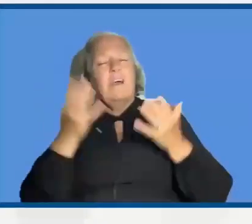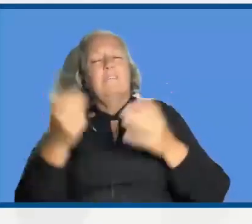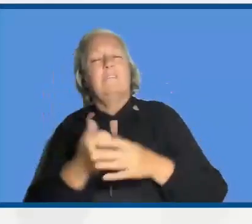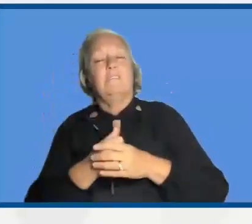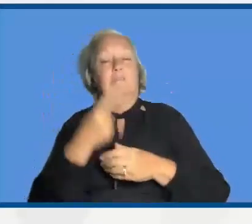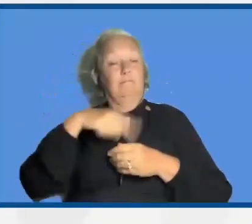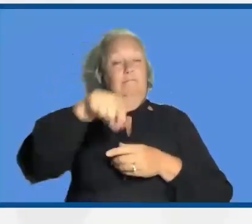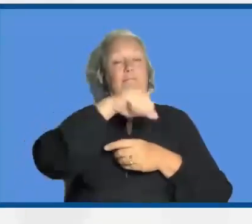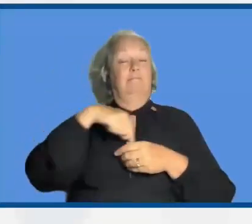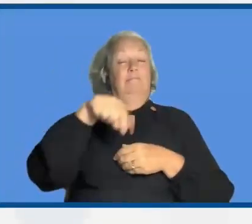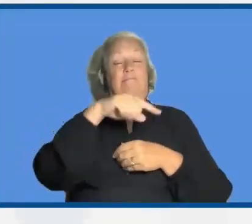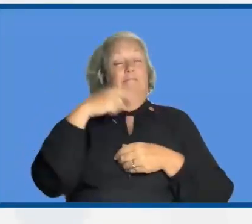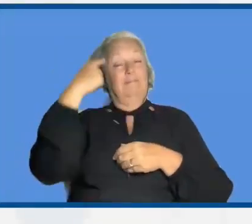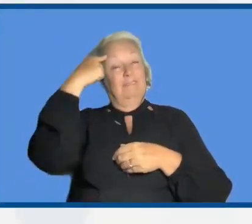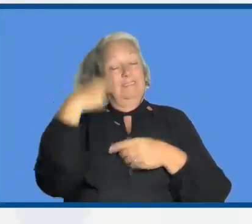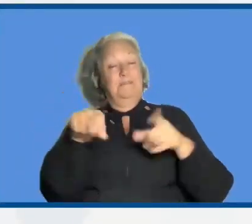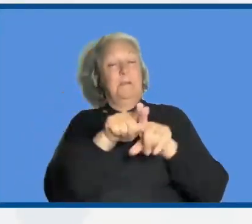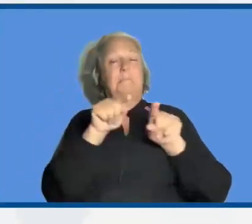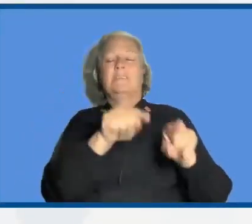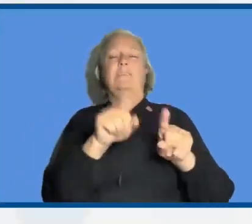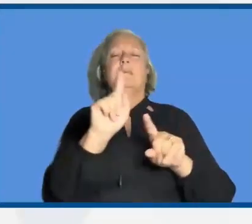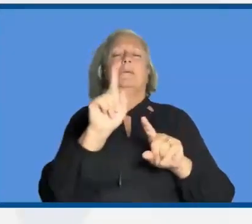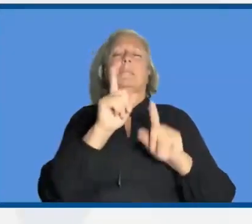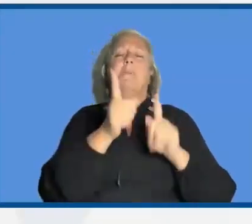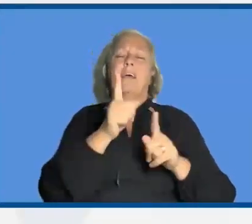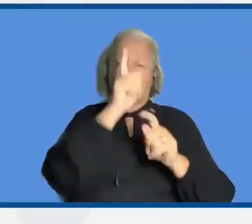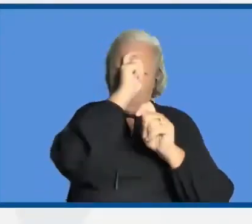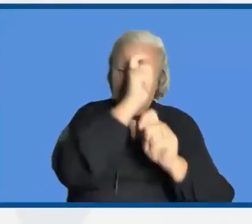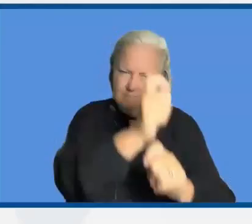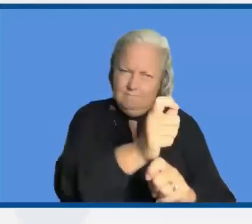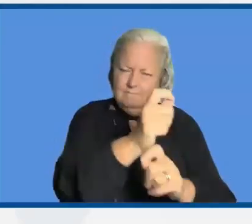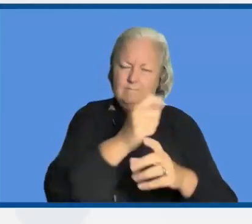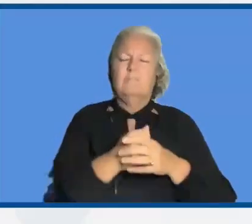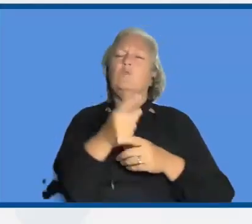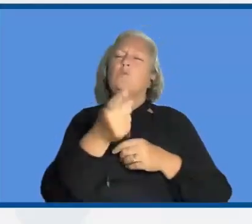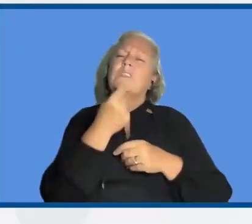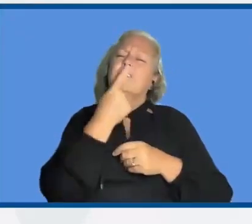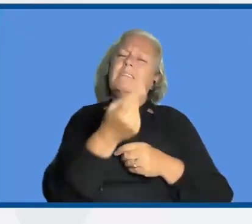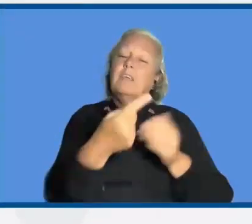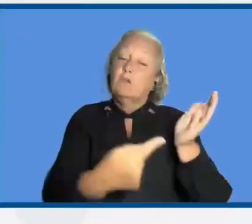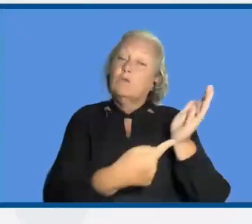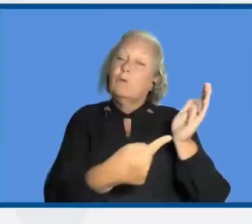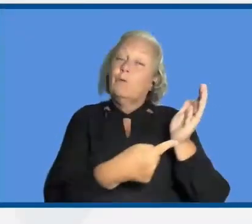in the same manner. We need to respect that. When you spoke about technology,